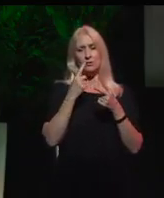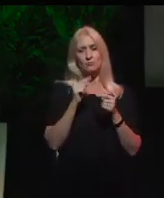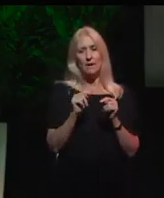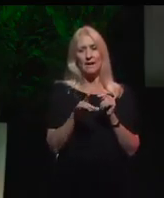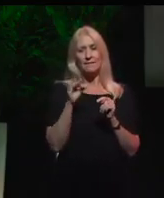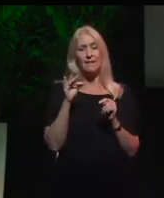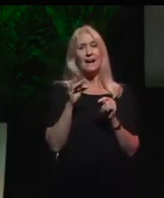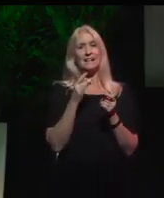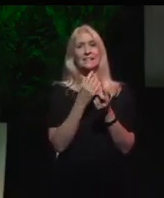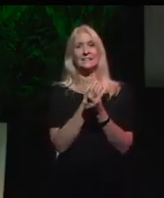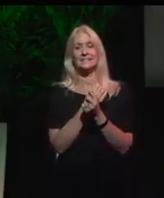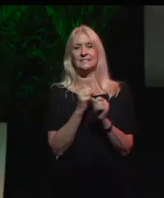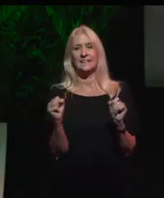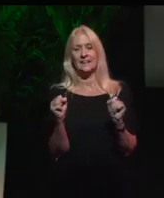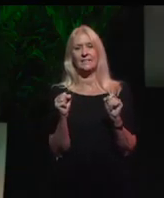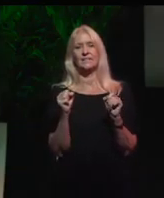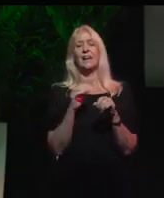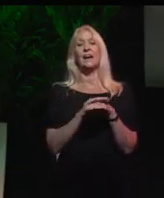prayer and song.